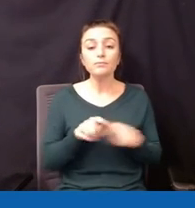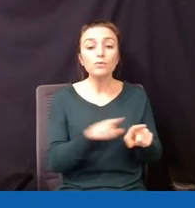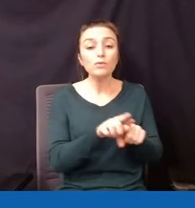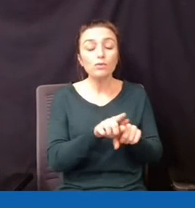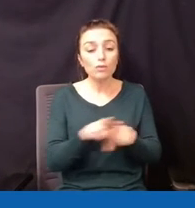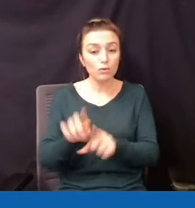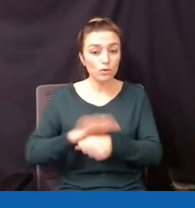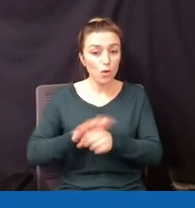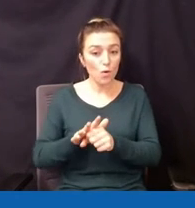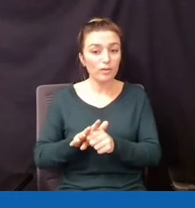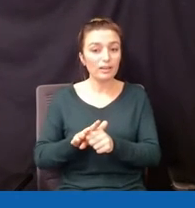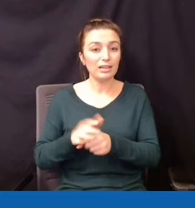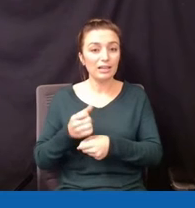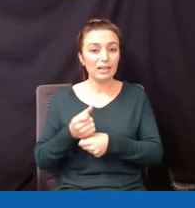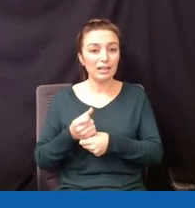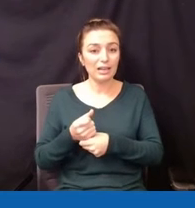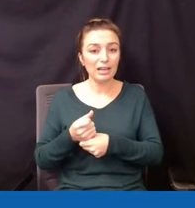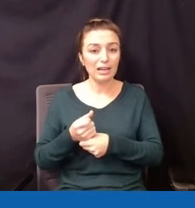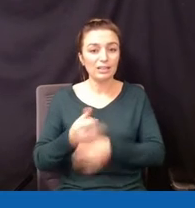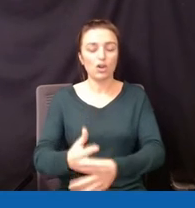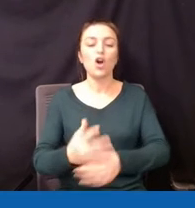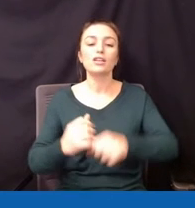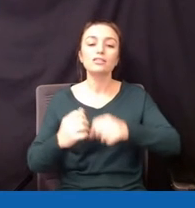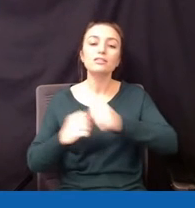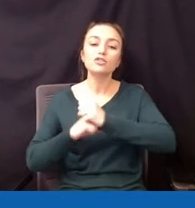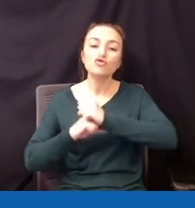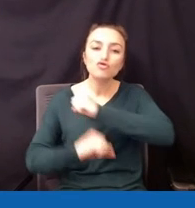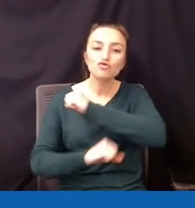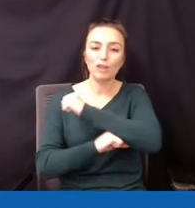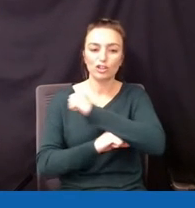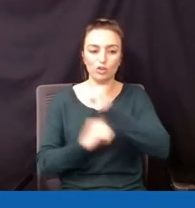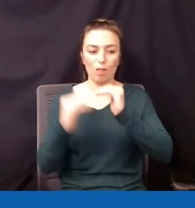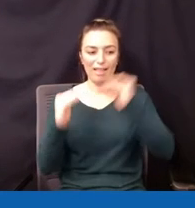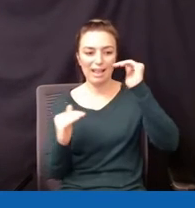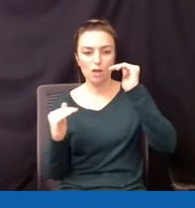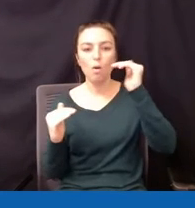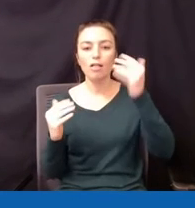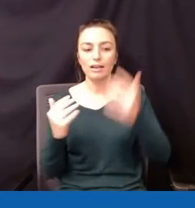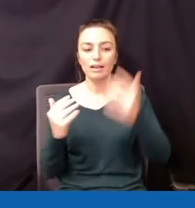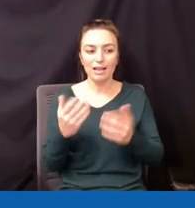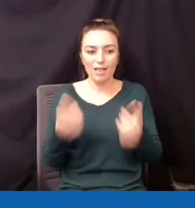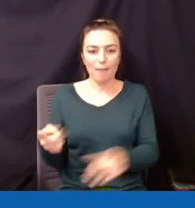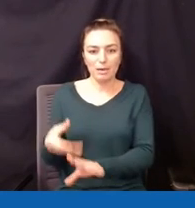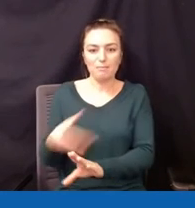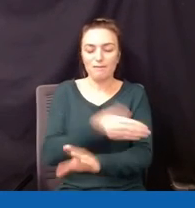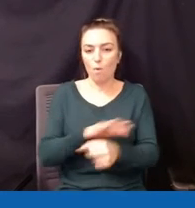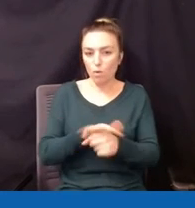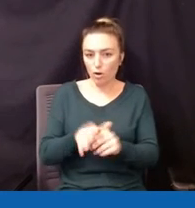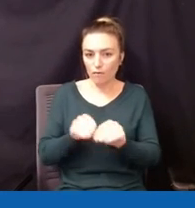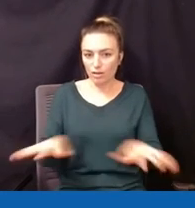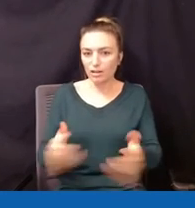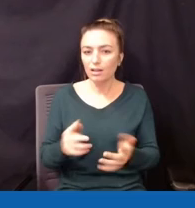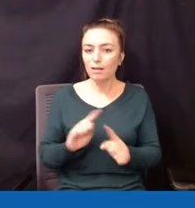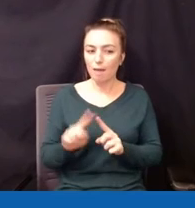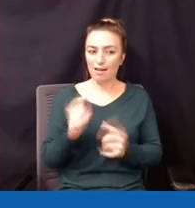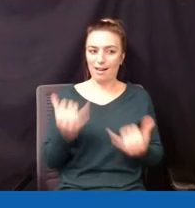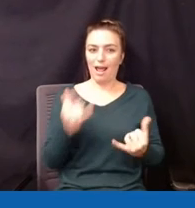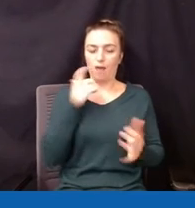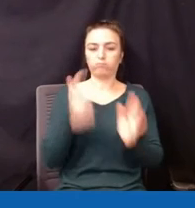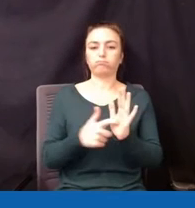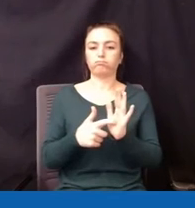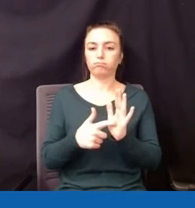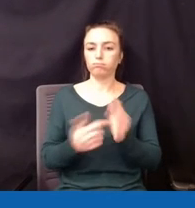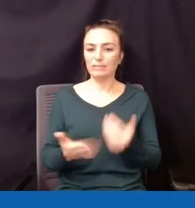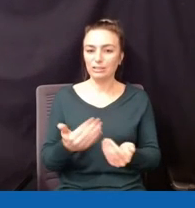sharp relief the structural inequalities that existed before the pandemic. And people who are already disadvantaged or vulnerable for one reason or the other,